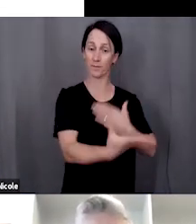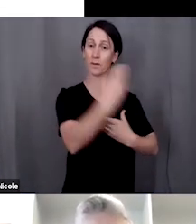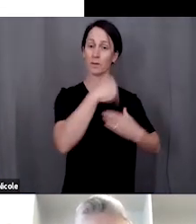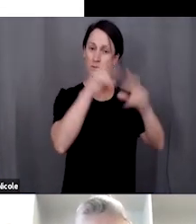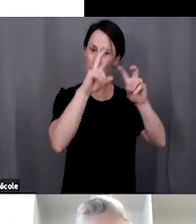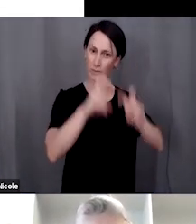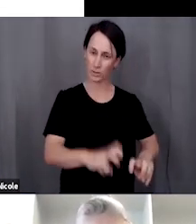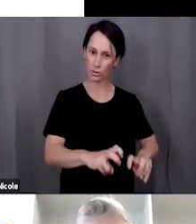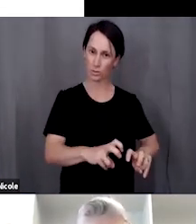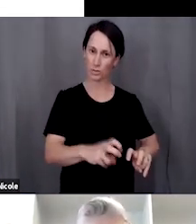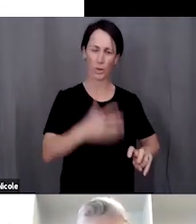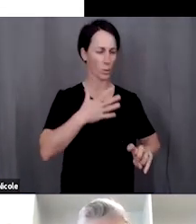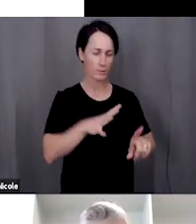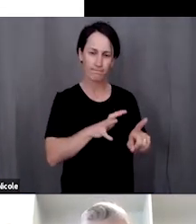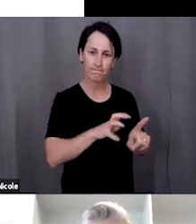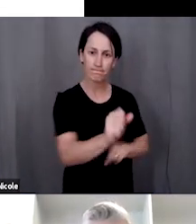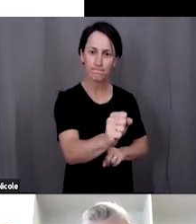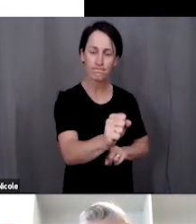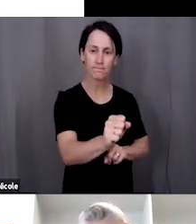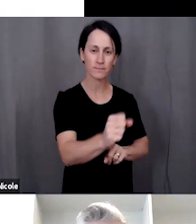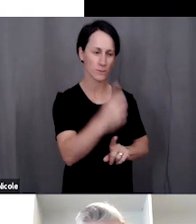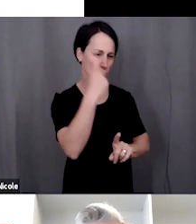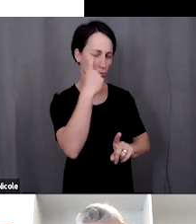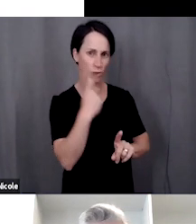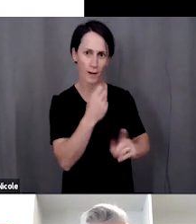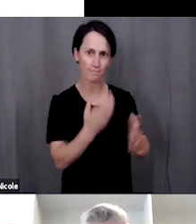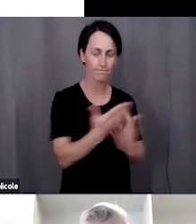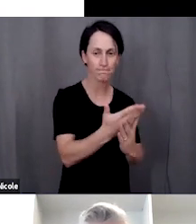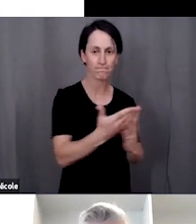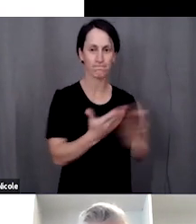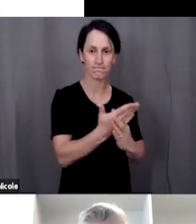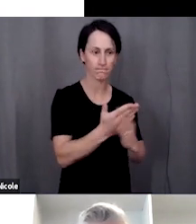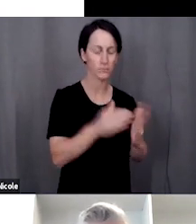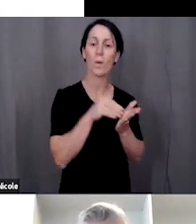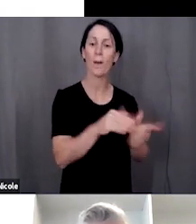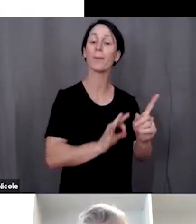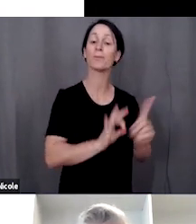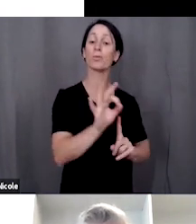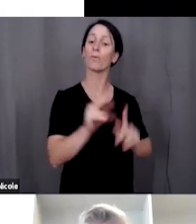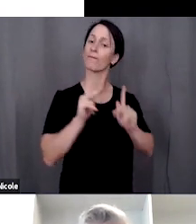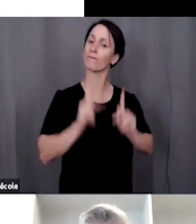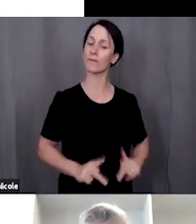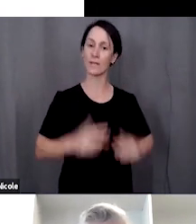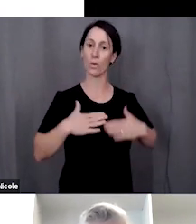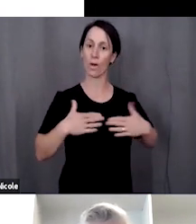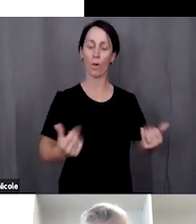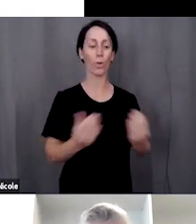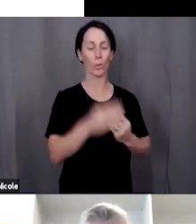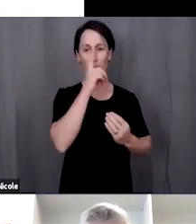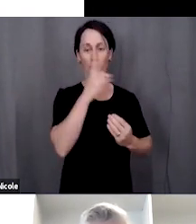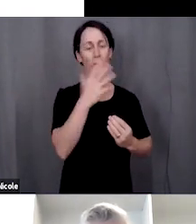that aims to identify and trial interventions that can improve the physical health of people with severe mental